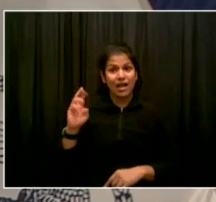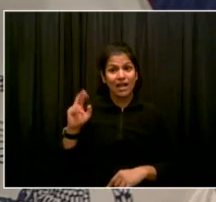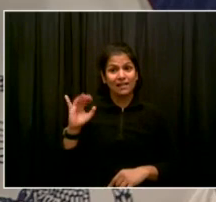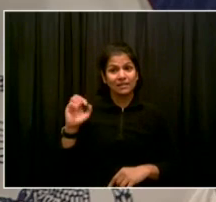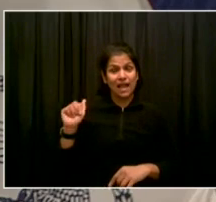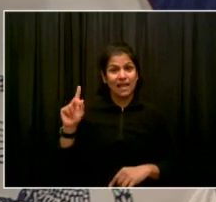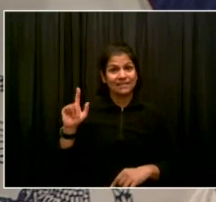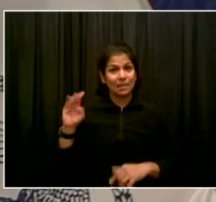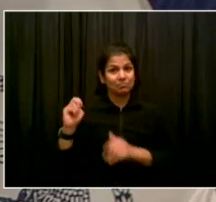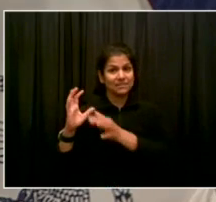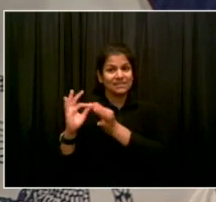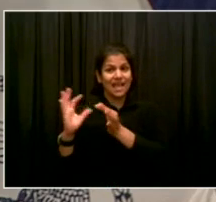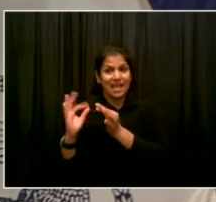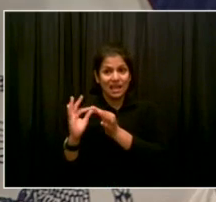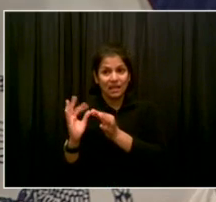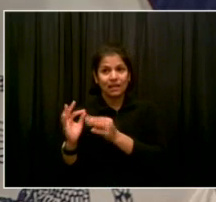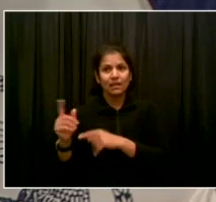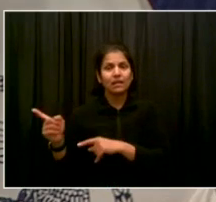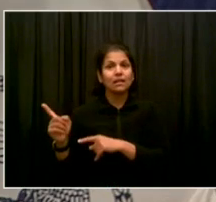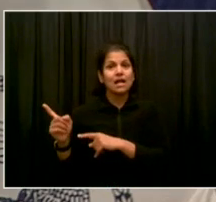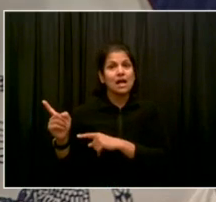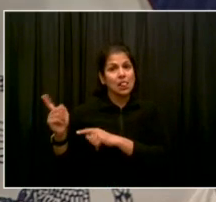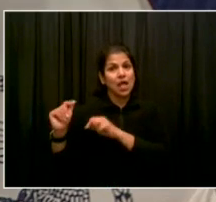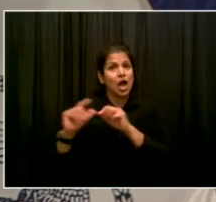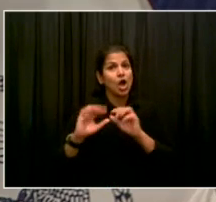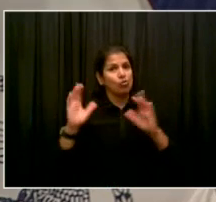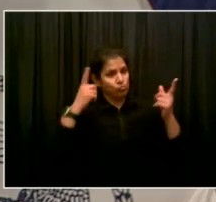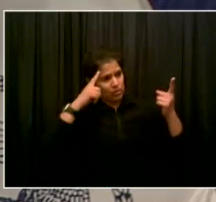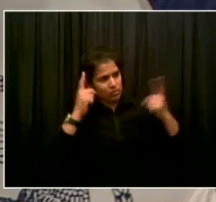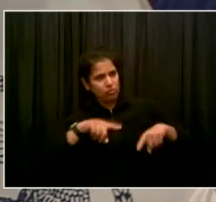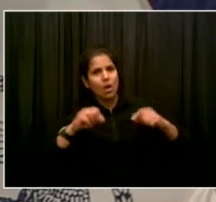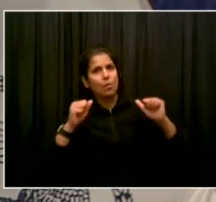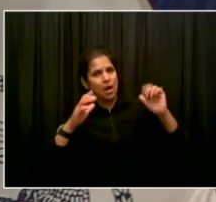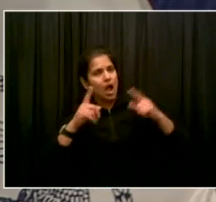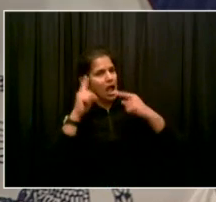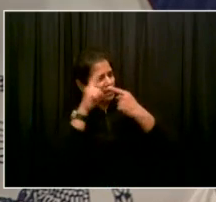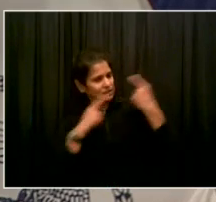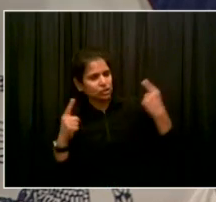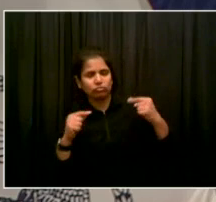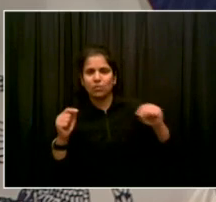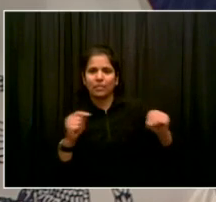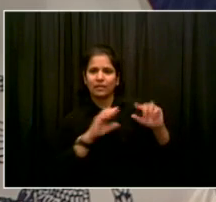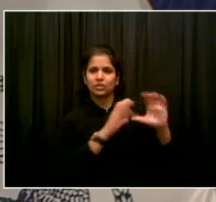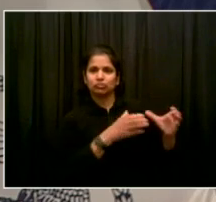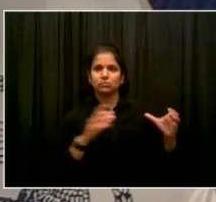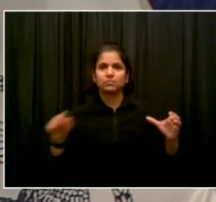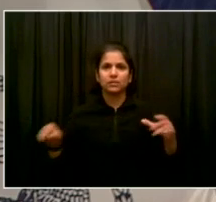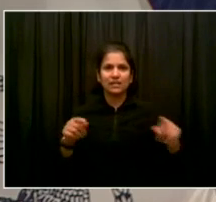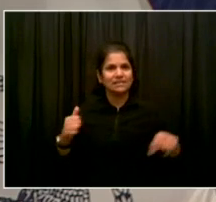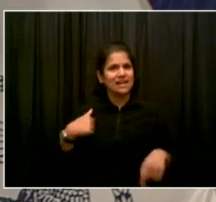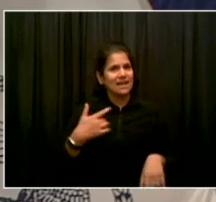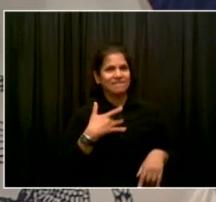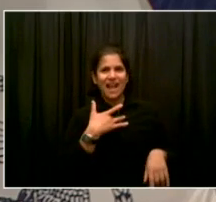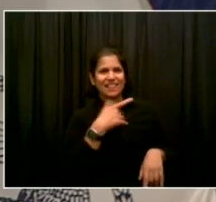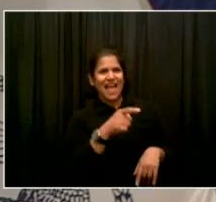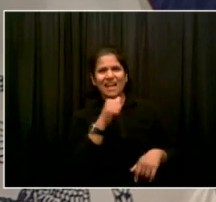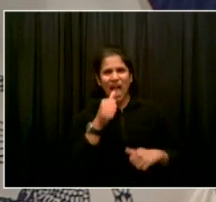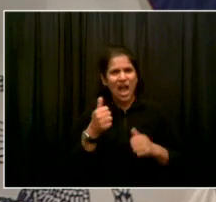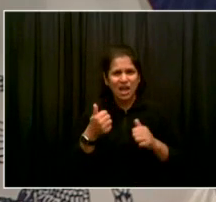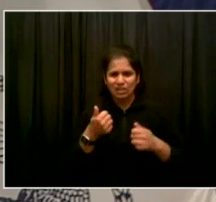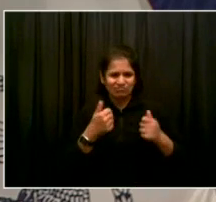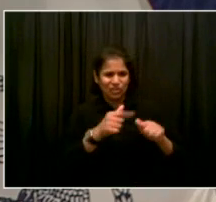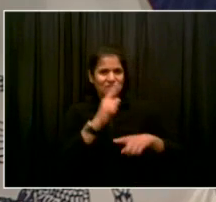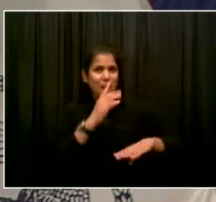the same page as me. In his mind, they're not trying to move the city forward. And so his response as mayor would be to sort of just